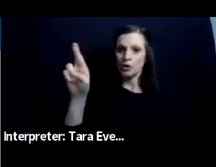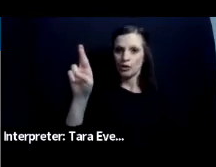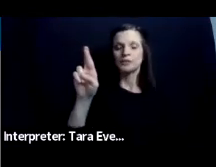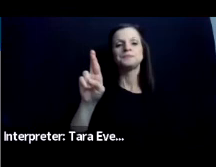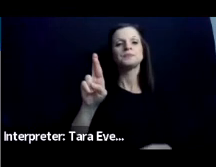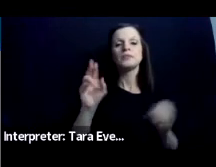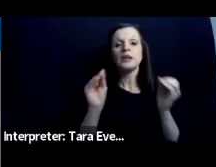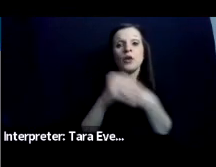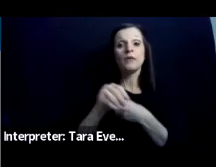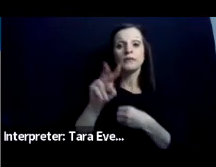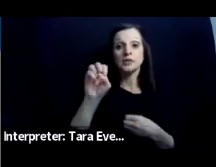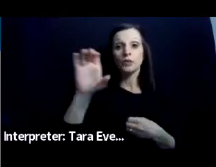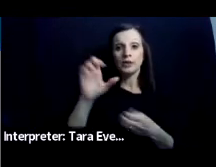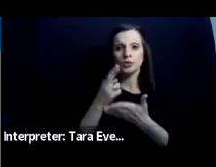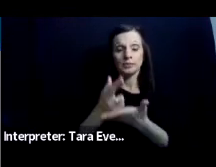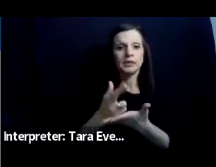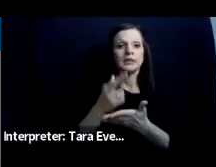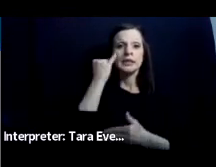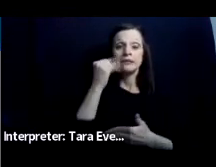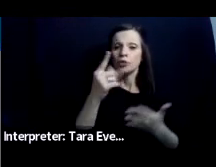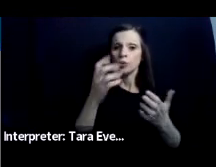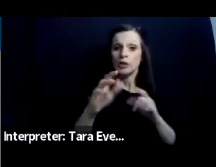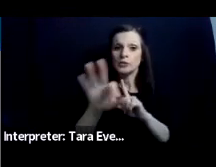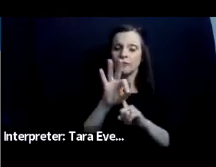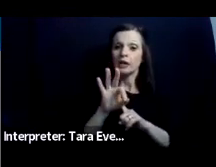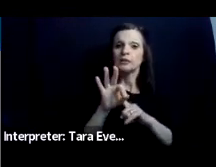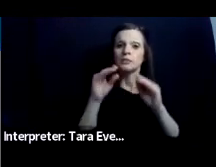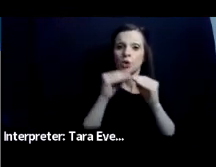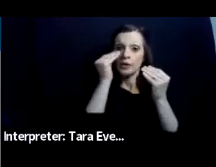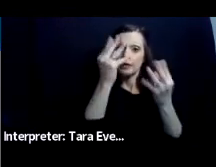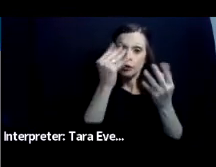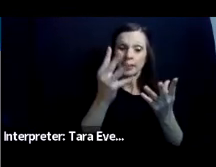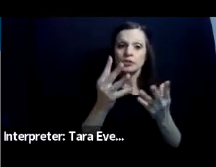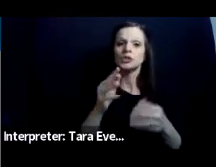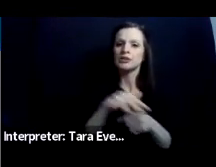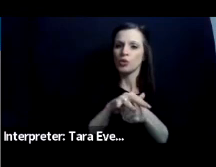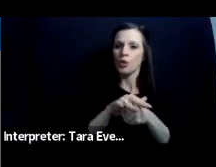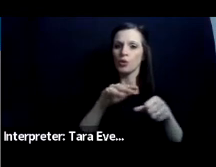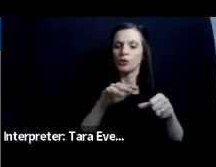more information on your local office, how to apply for services, and determine your